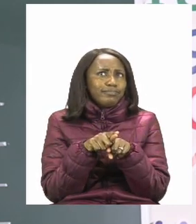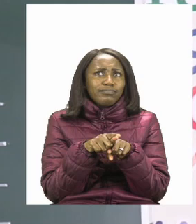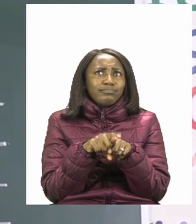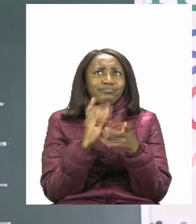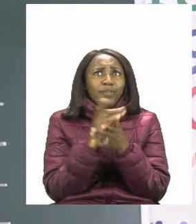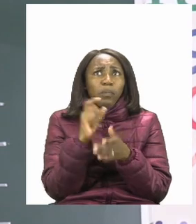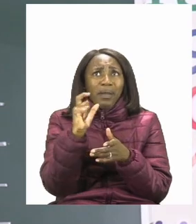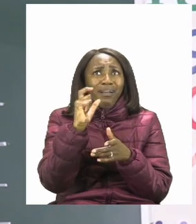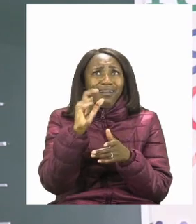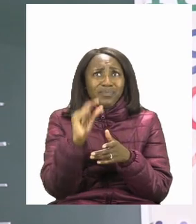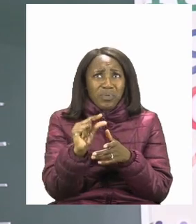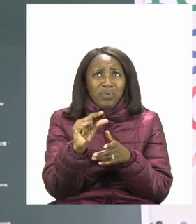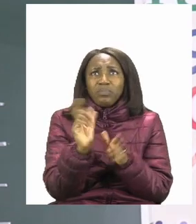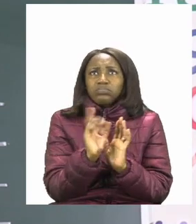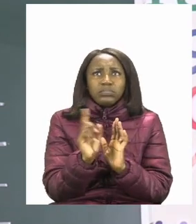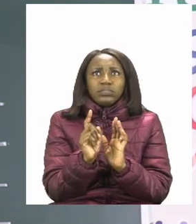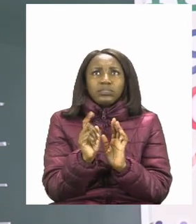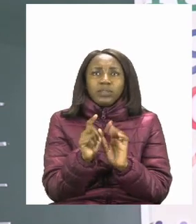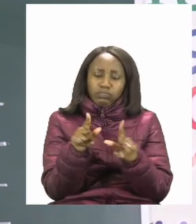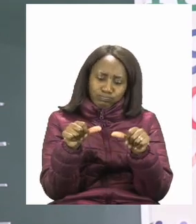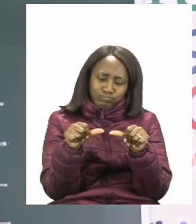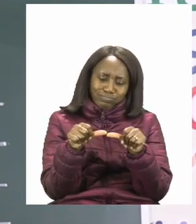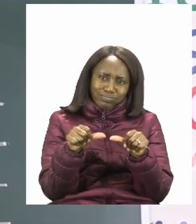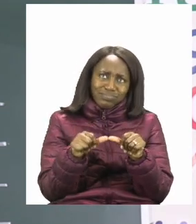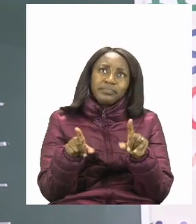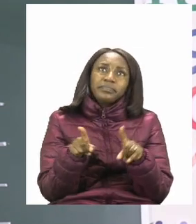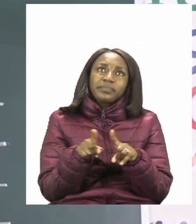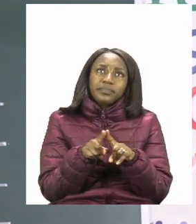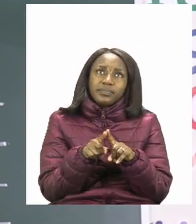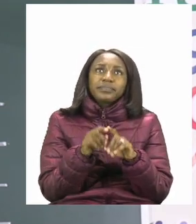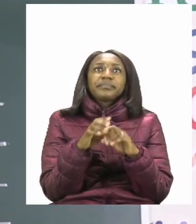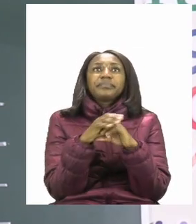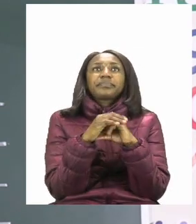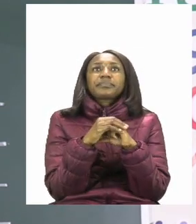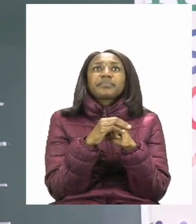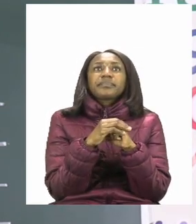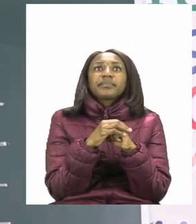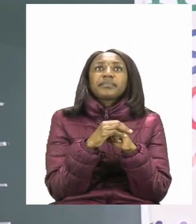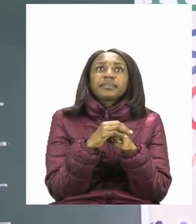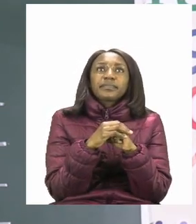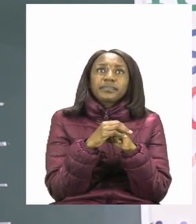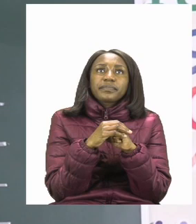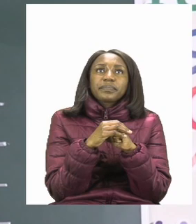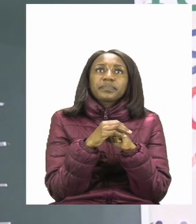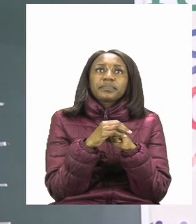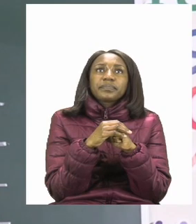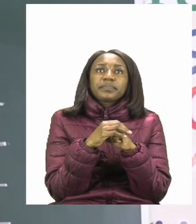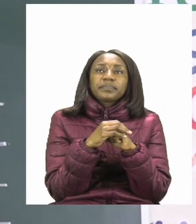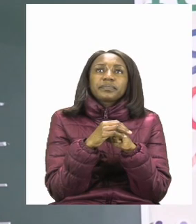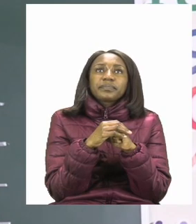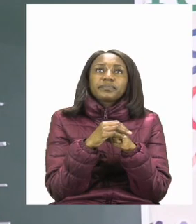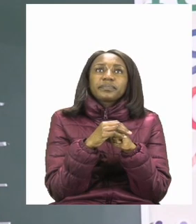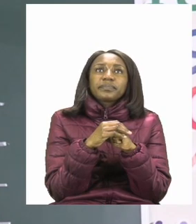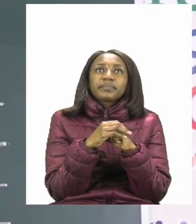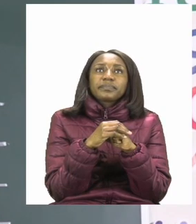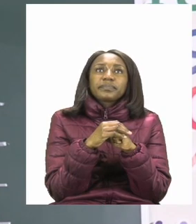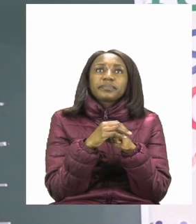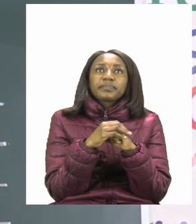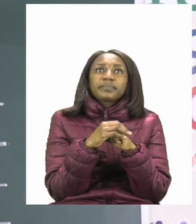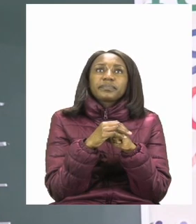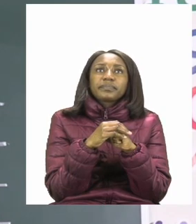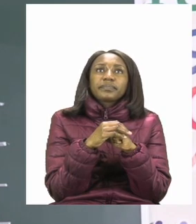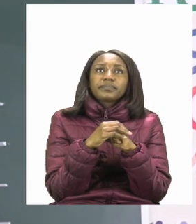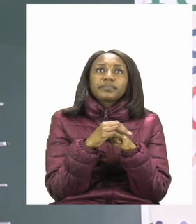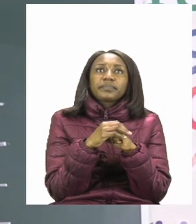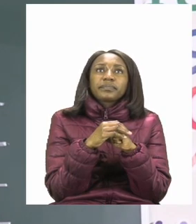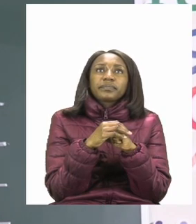words, you cannot have small words. They need to be the same size. Then, if you'd like, if you're not